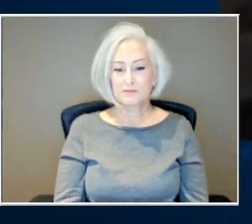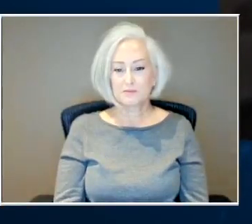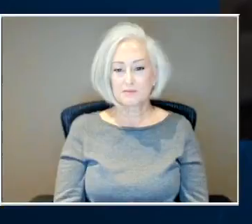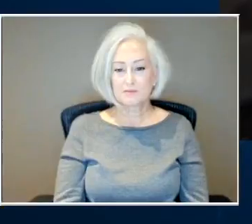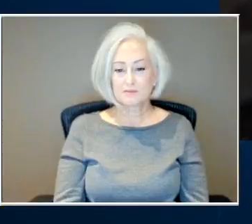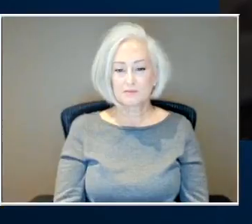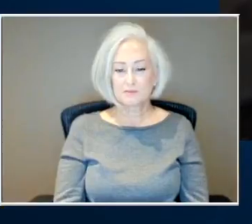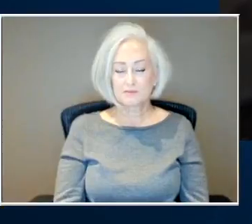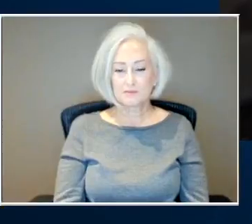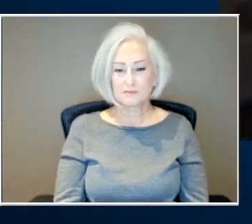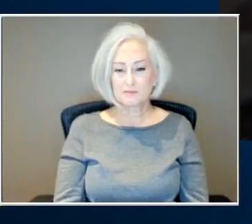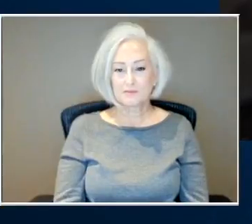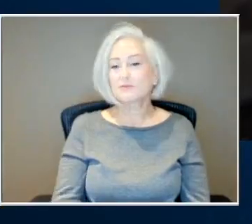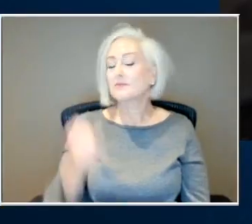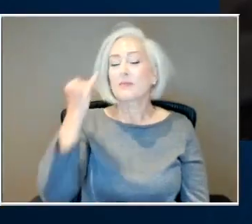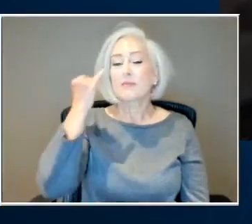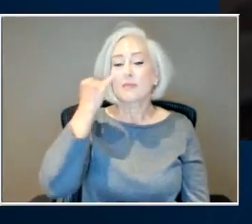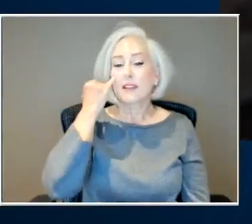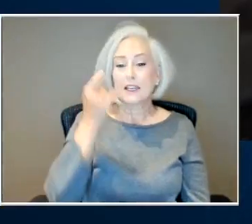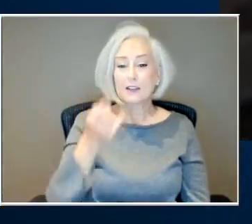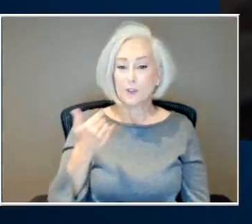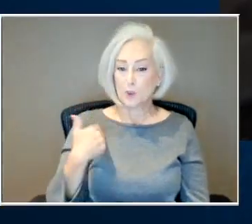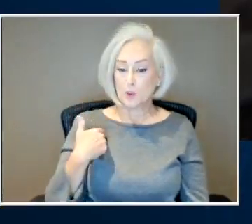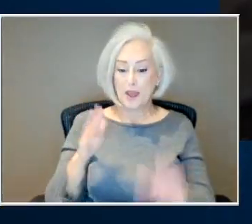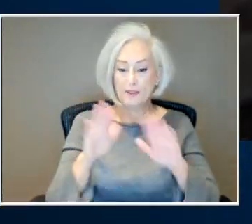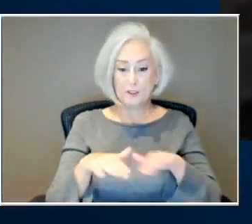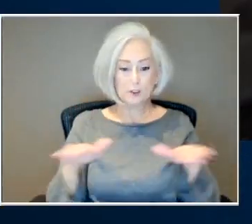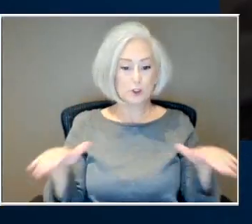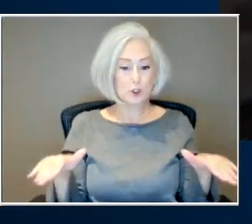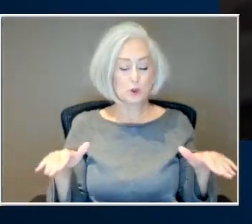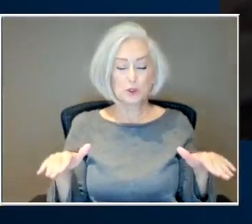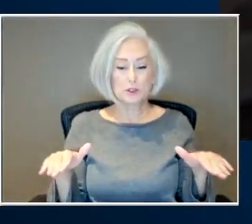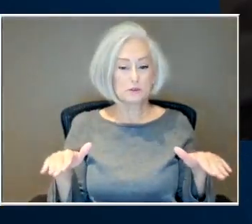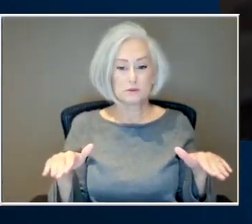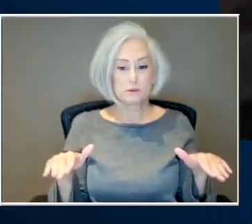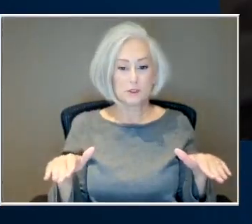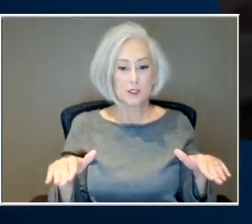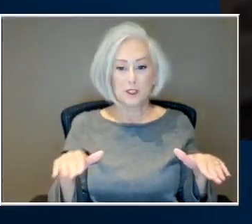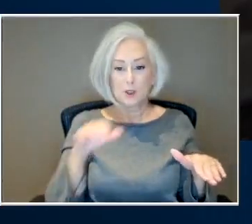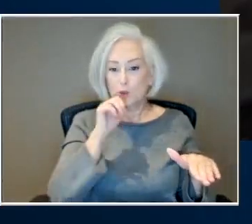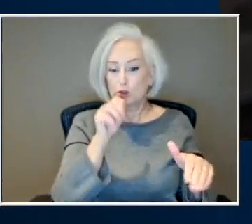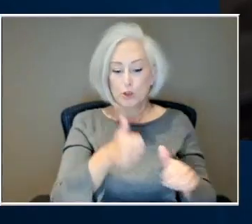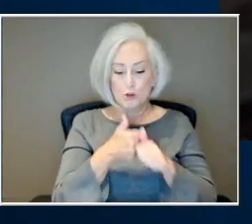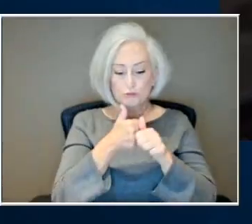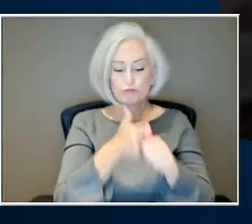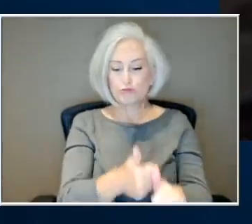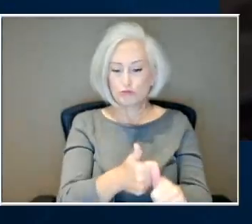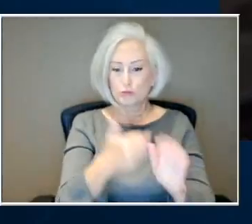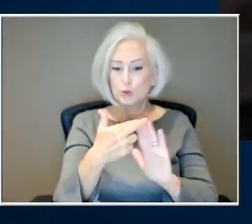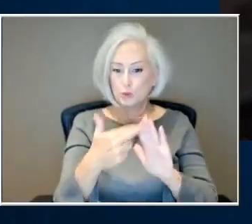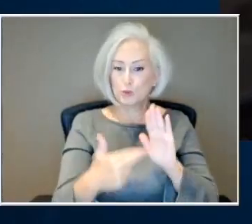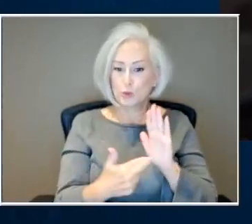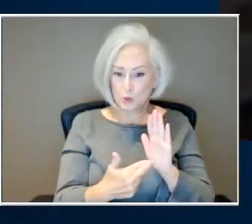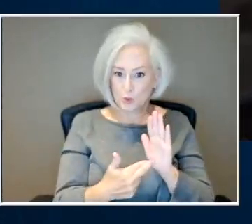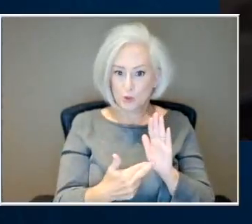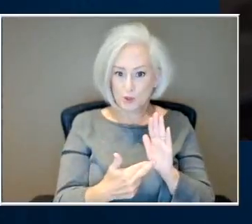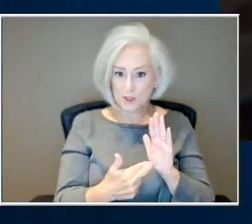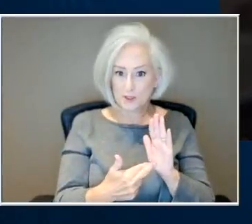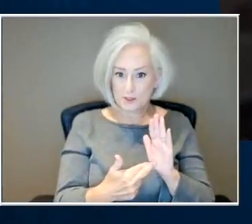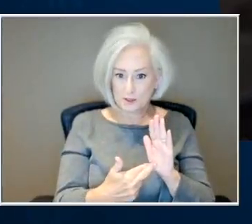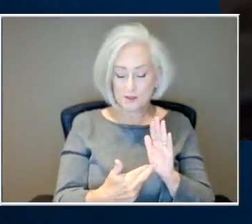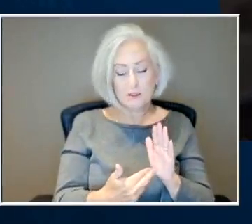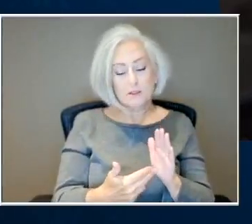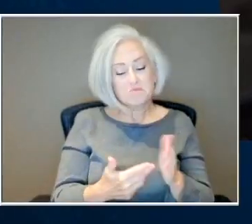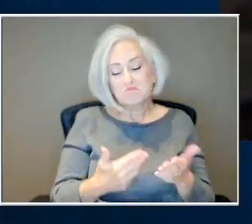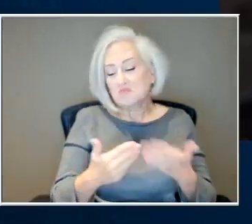If you've got children who just don't tend to comply with directions as much, even though they might be a little older, you're not